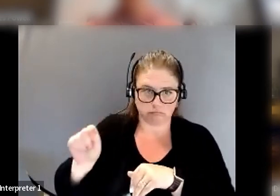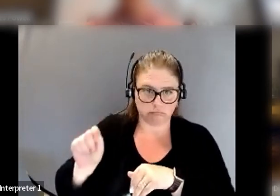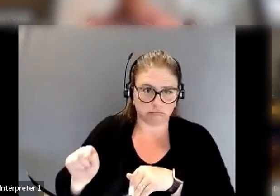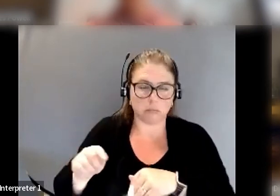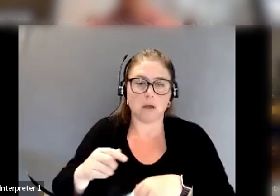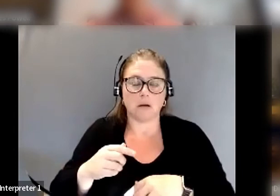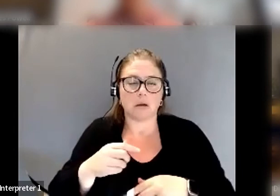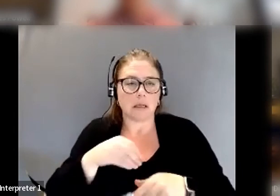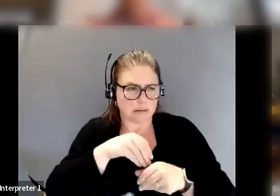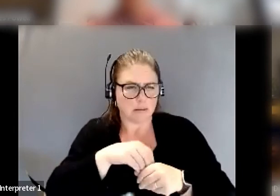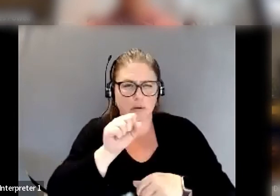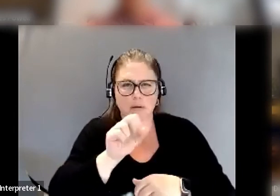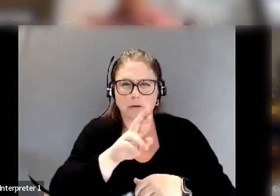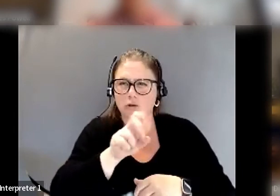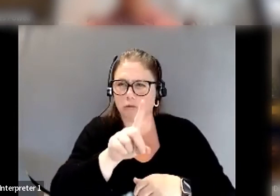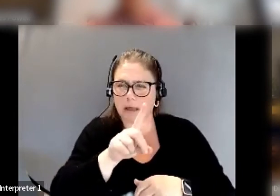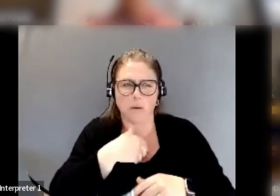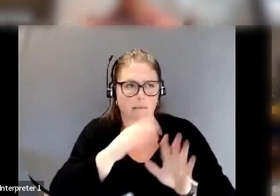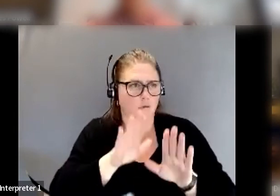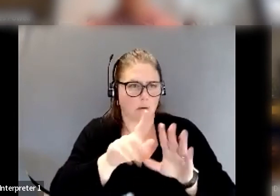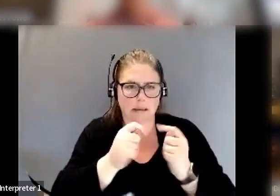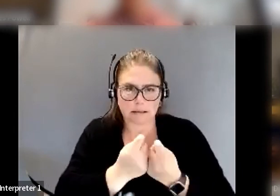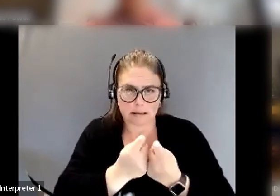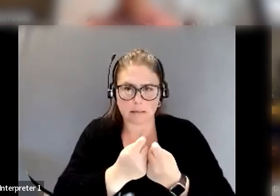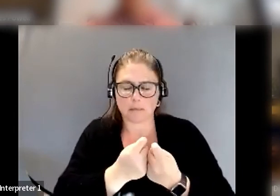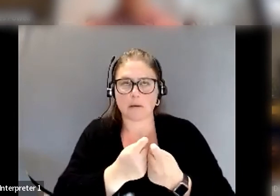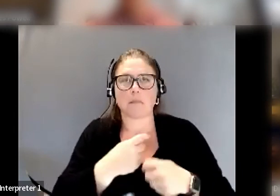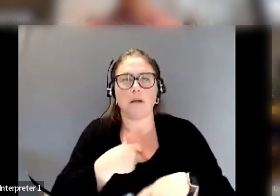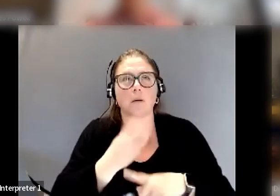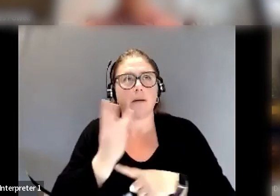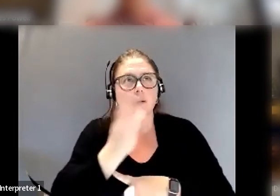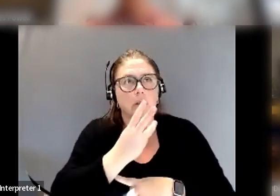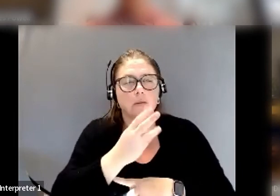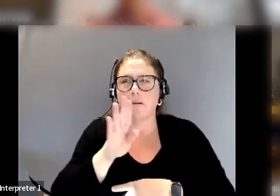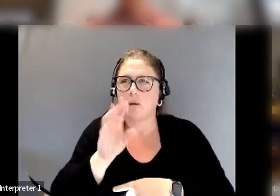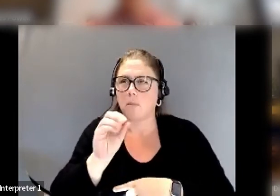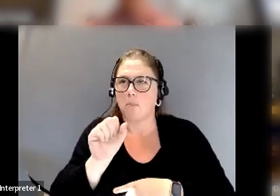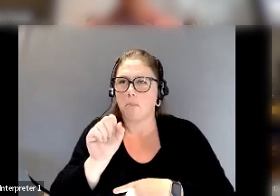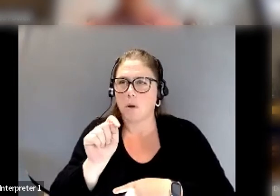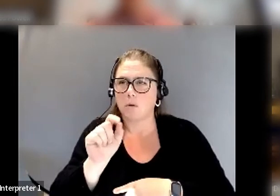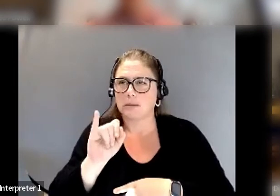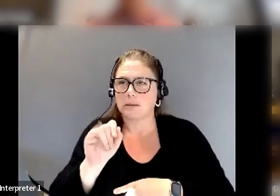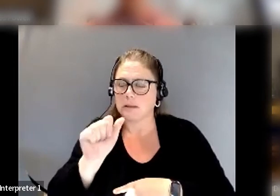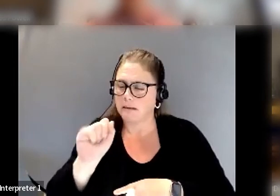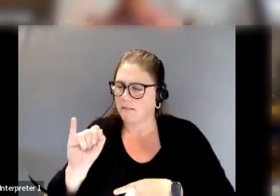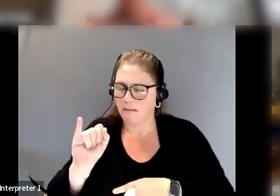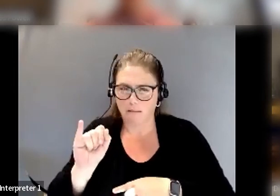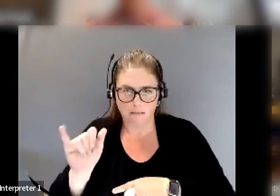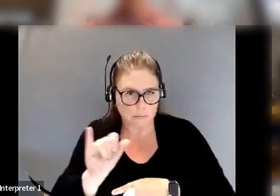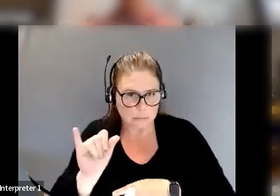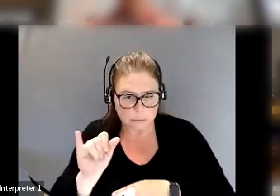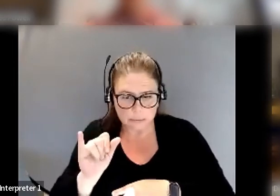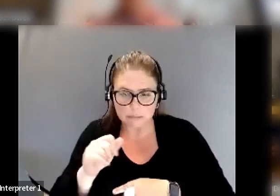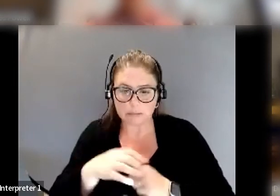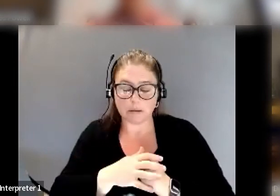teams. Think Shred is out east. We work with Boast AI as well. And if you need support in your Shred claim,